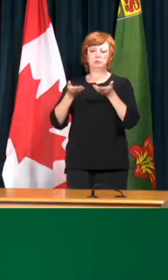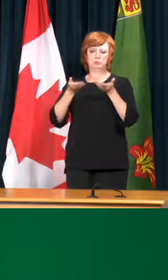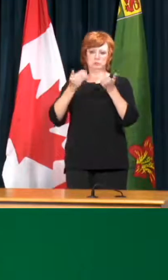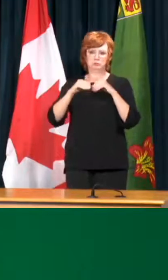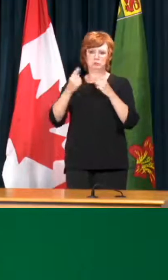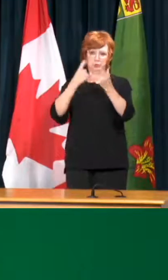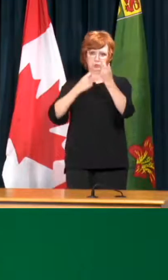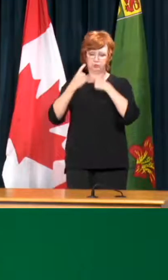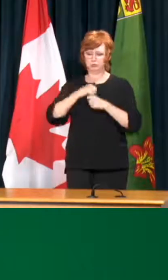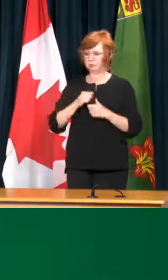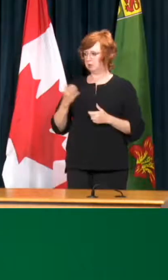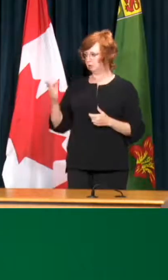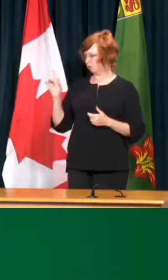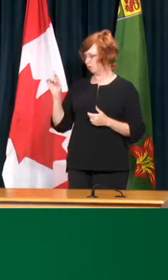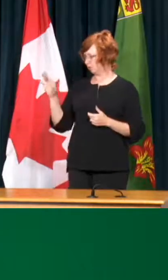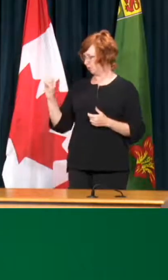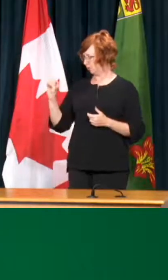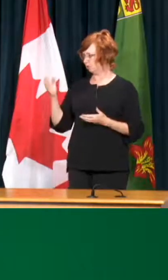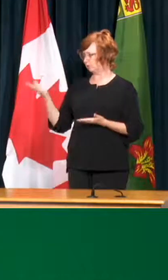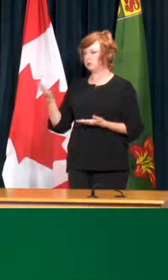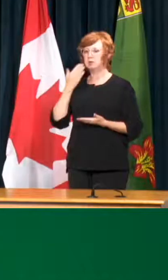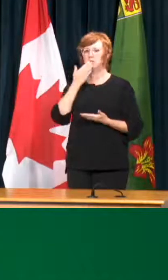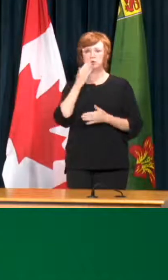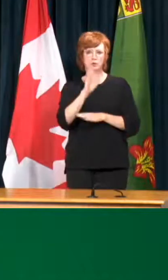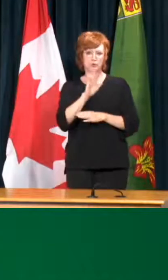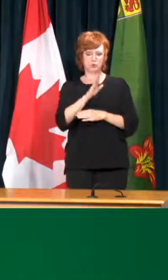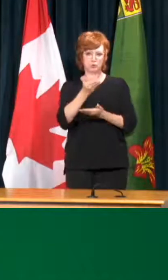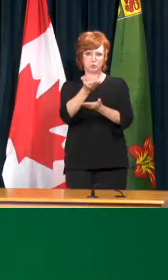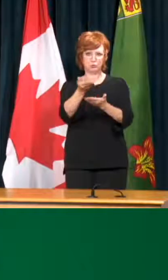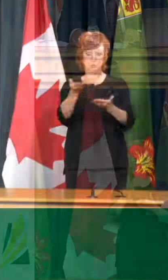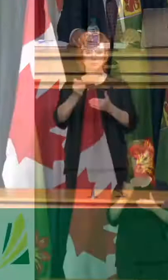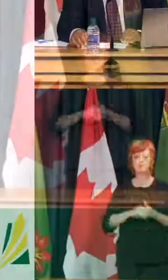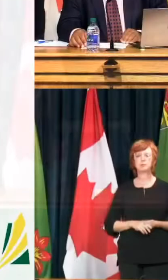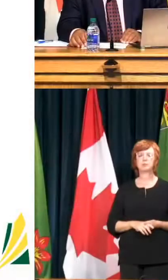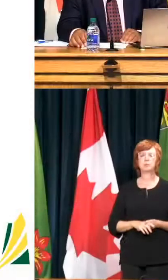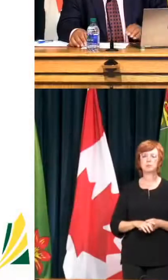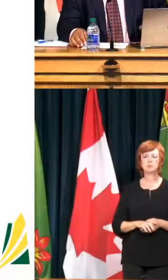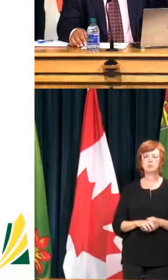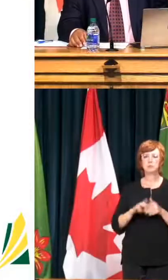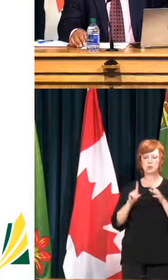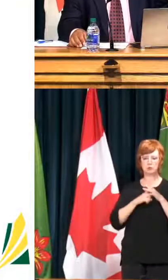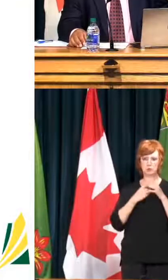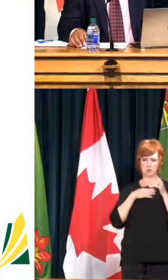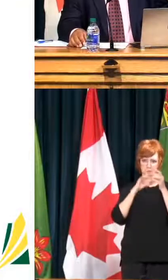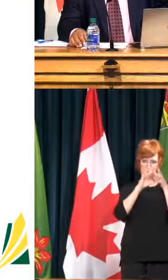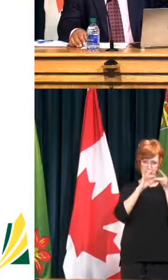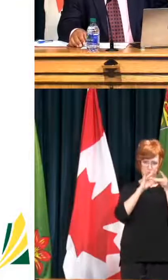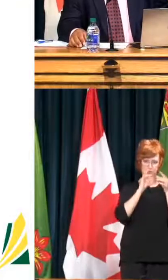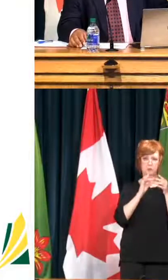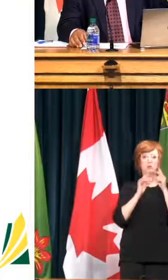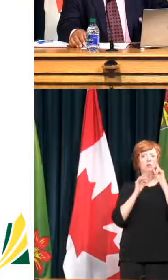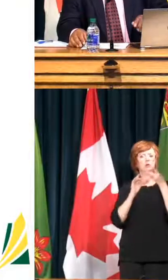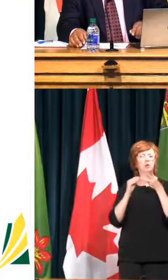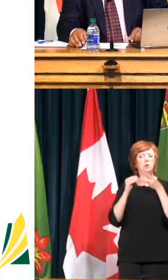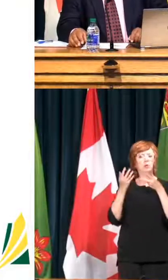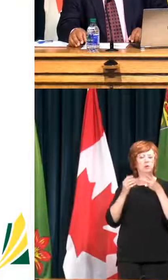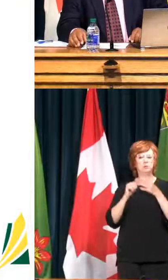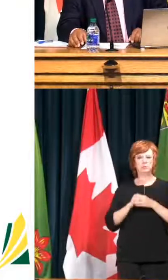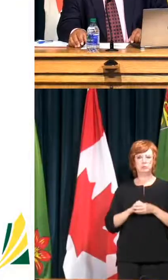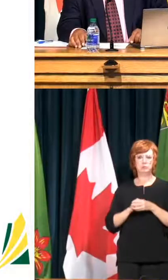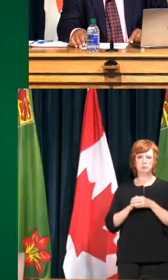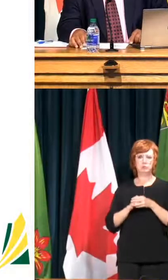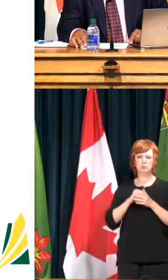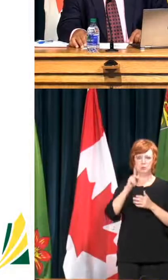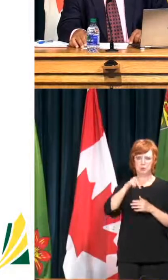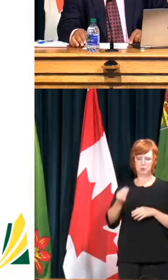Shahab? So good afternoon. So I'll start with some opening remarks, and then I will show